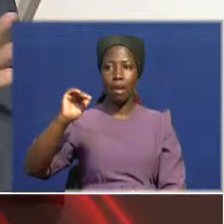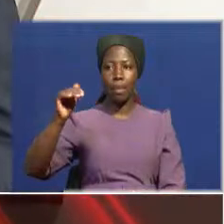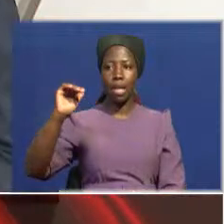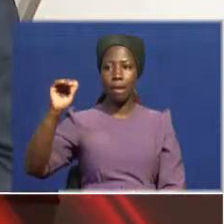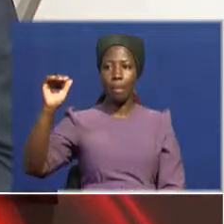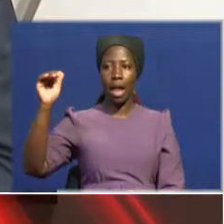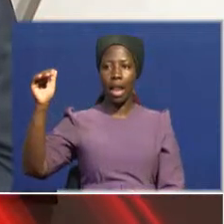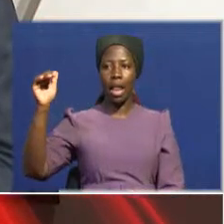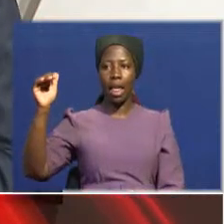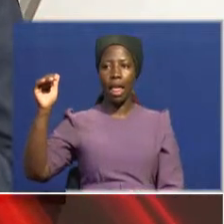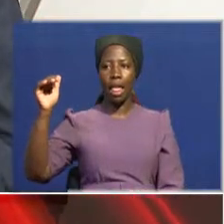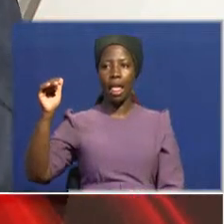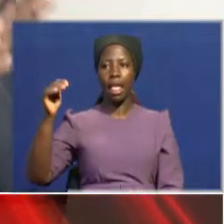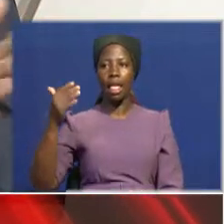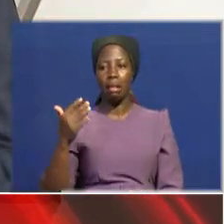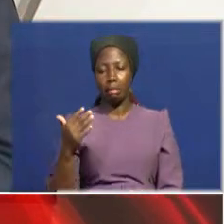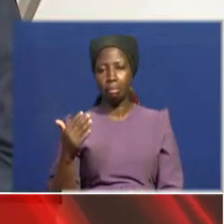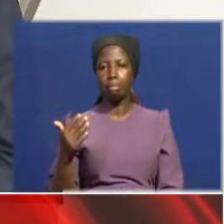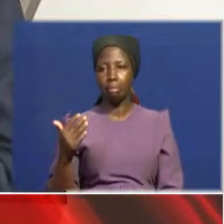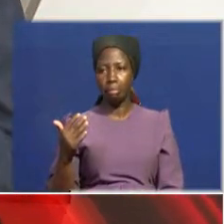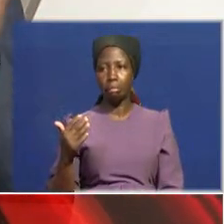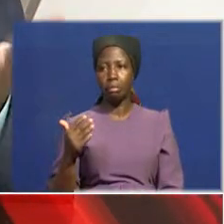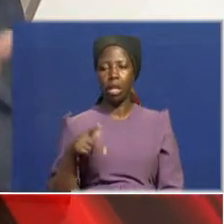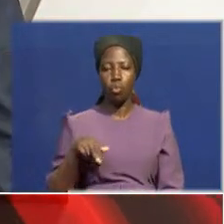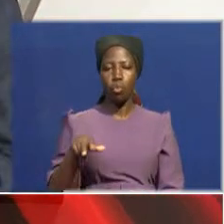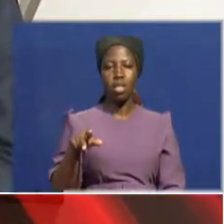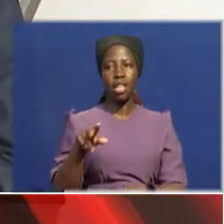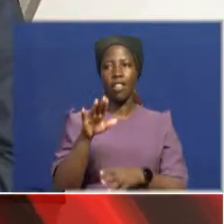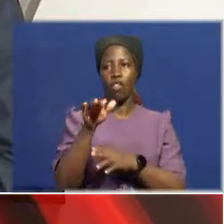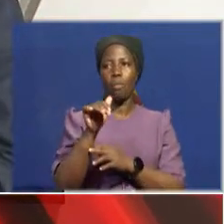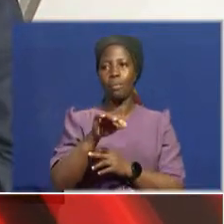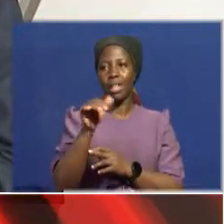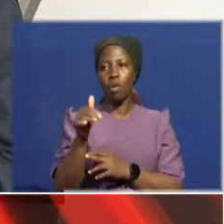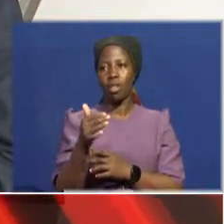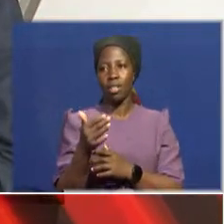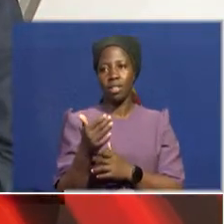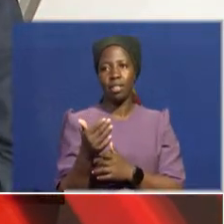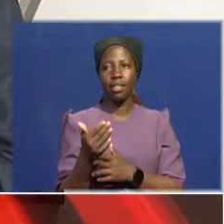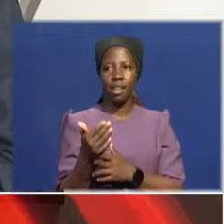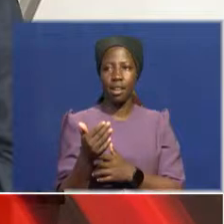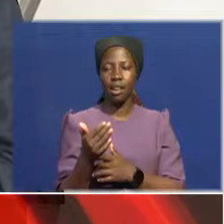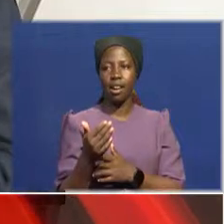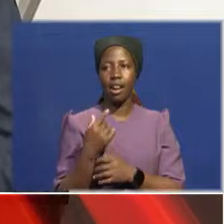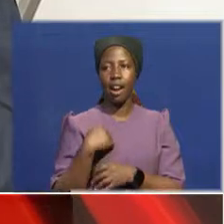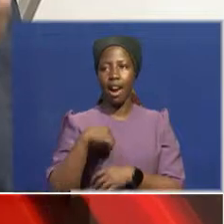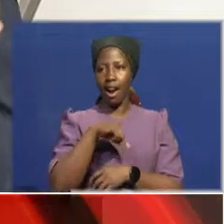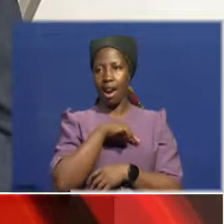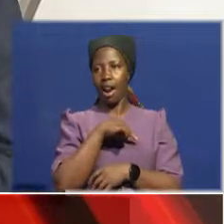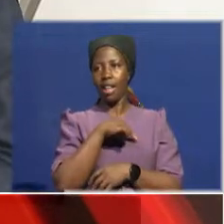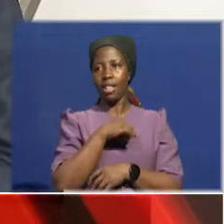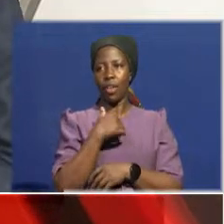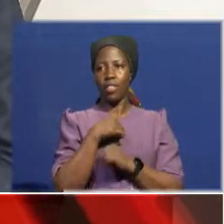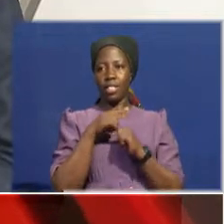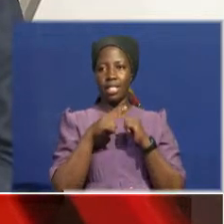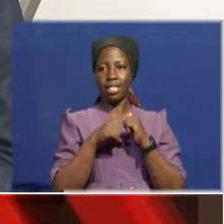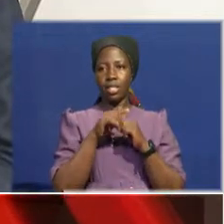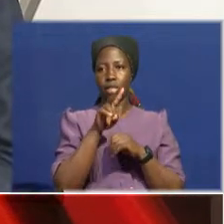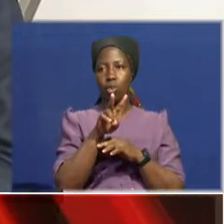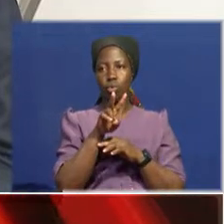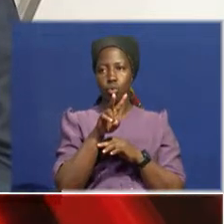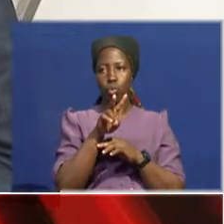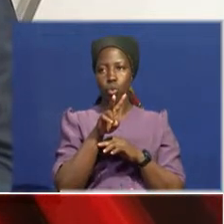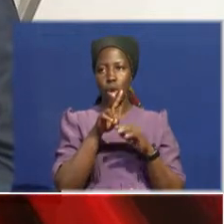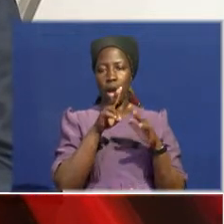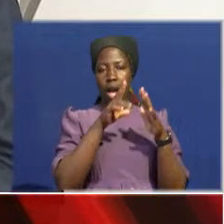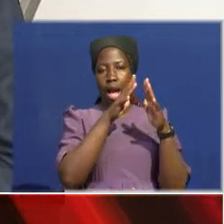walking distance to CBD, mm-hmm. on Rough Bunch Road. That's where we are located. We have 62 units. Those